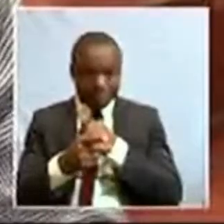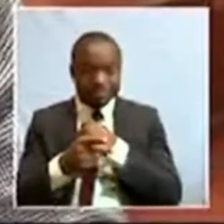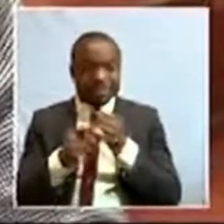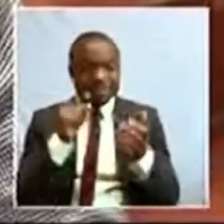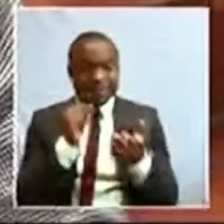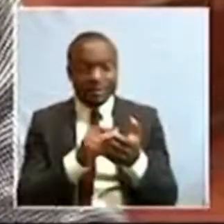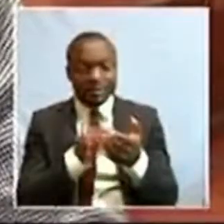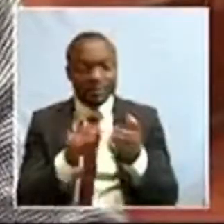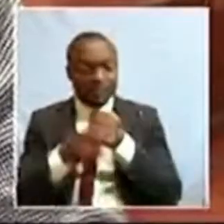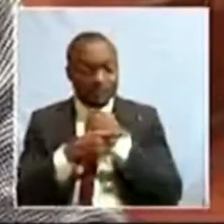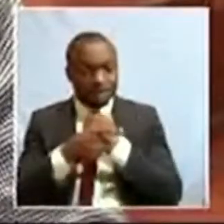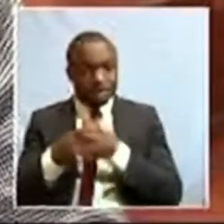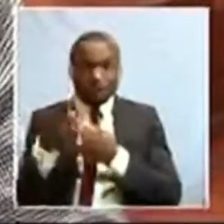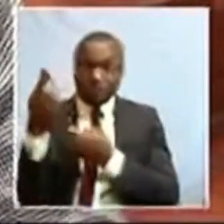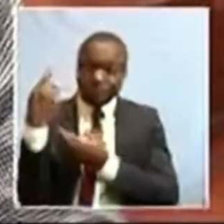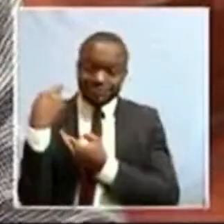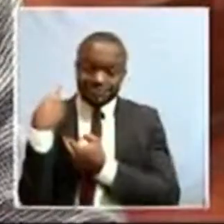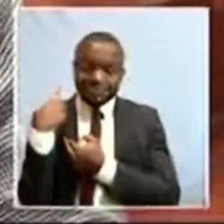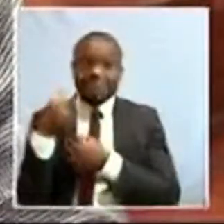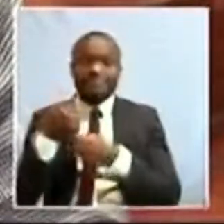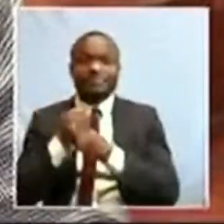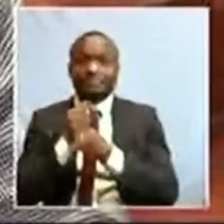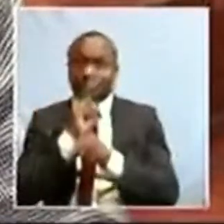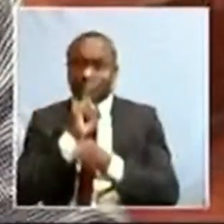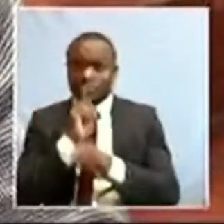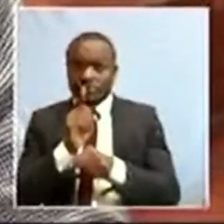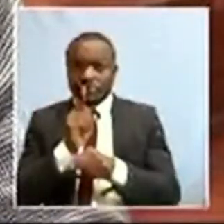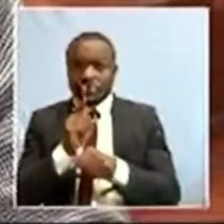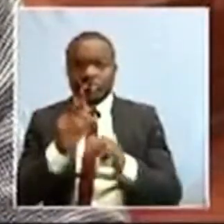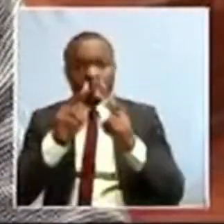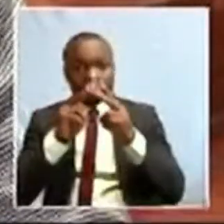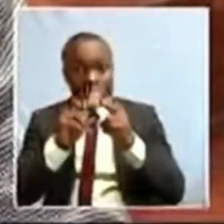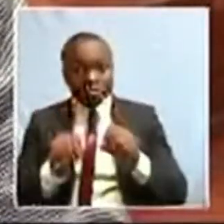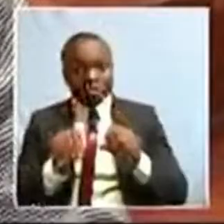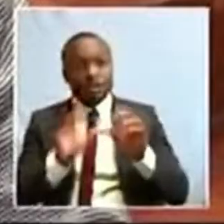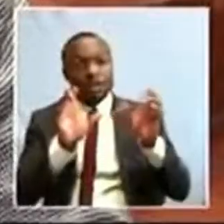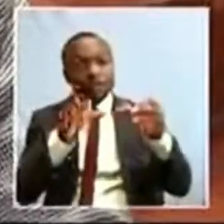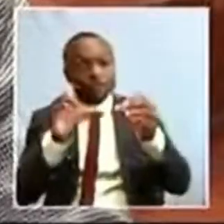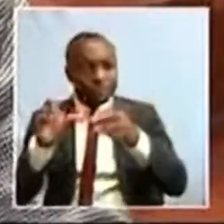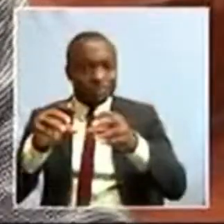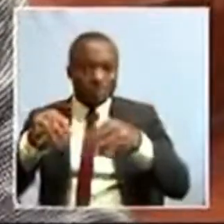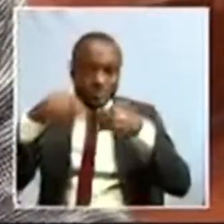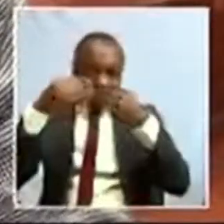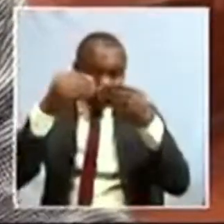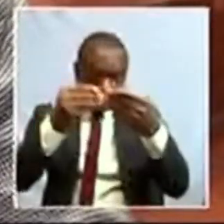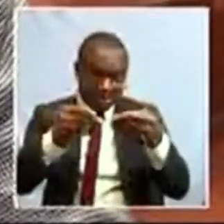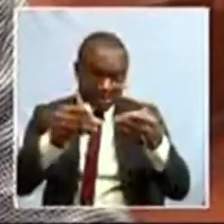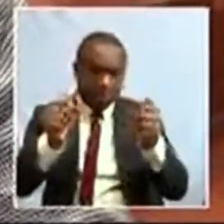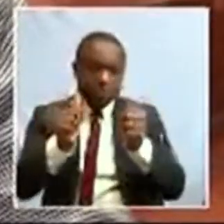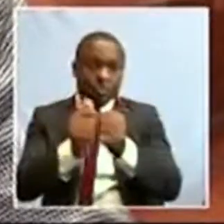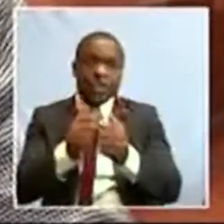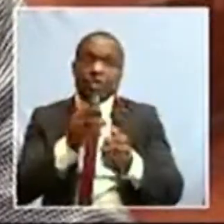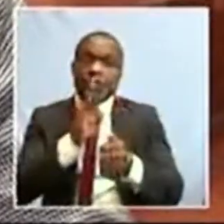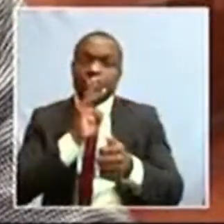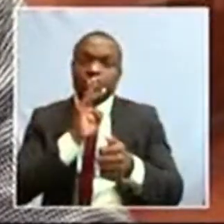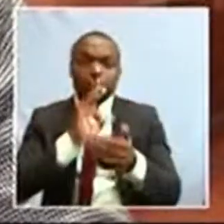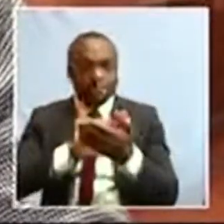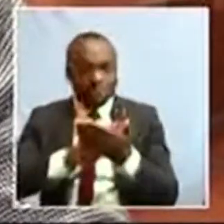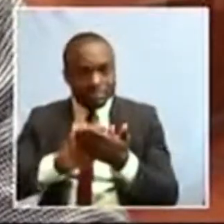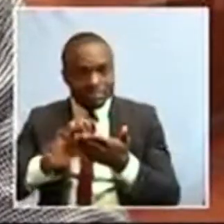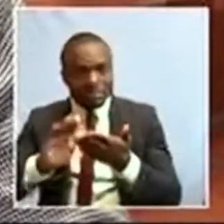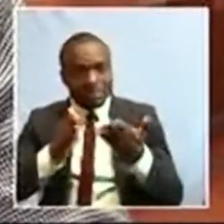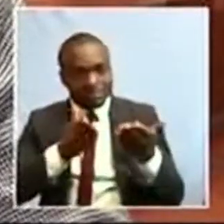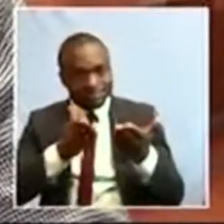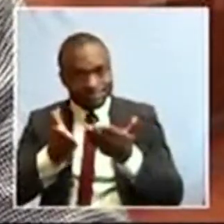is responsible to ensure that the rural communities are provided with water and sanitation services. So,